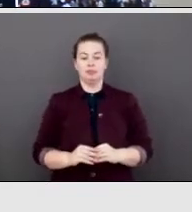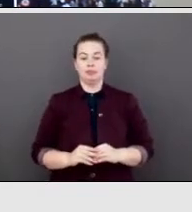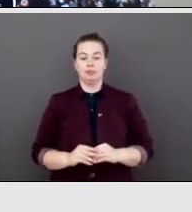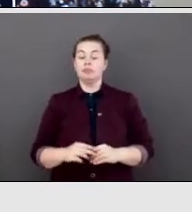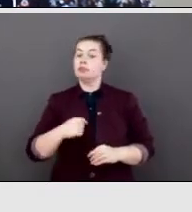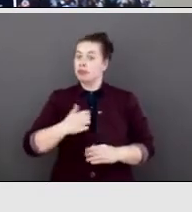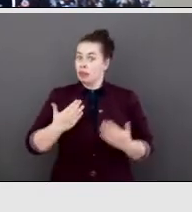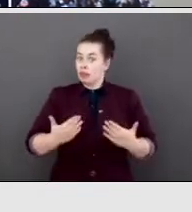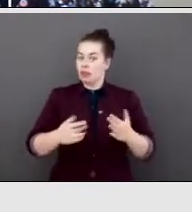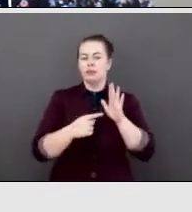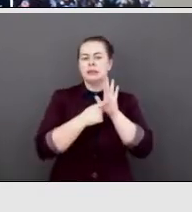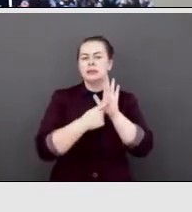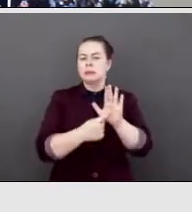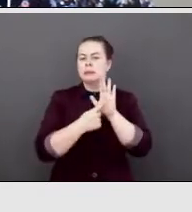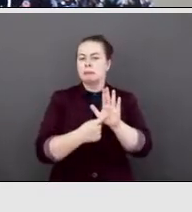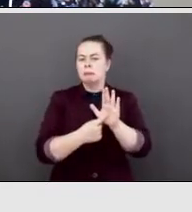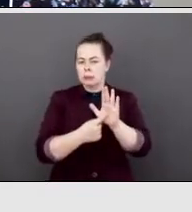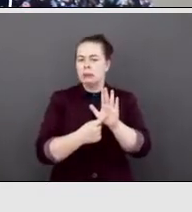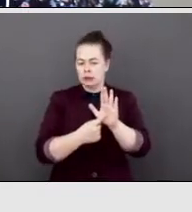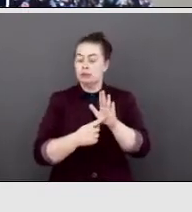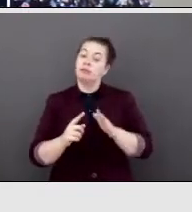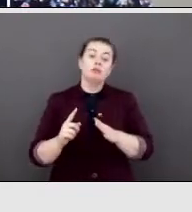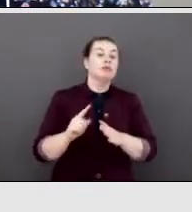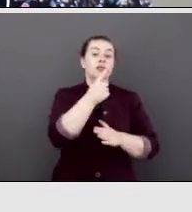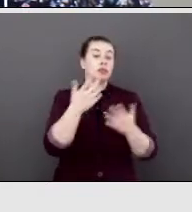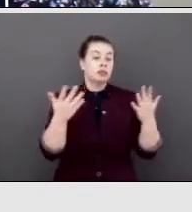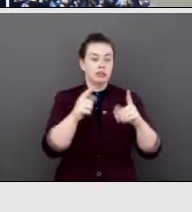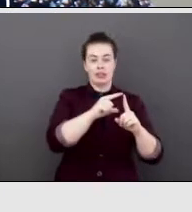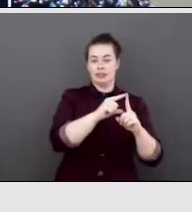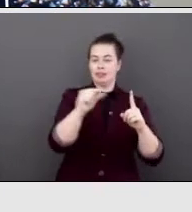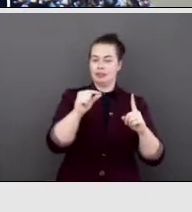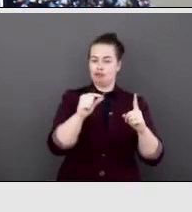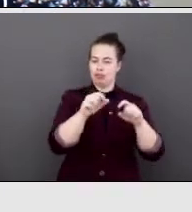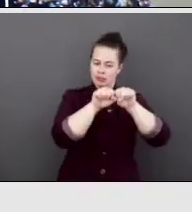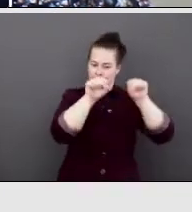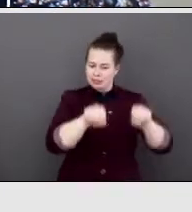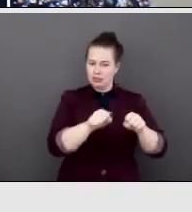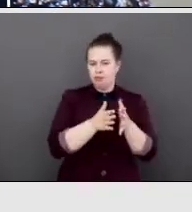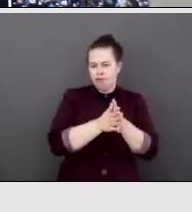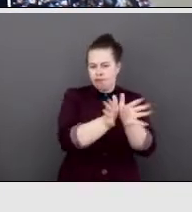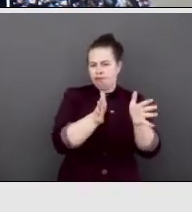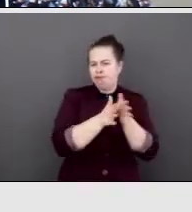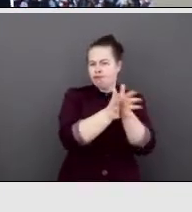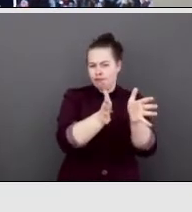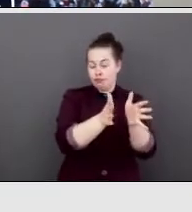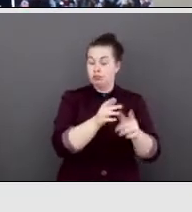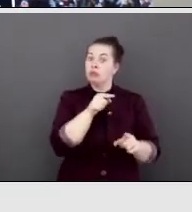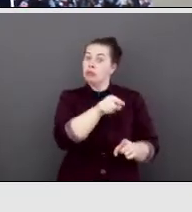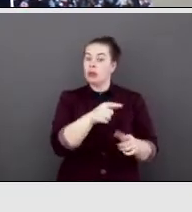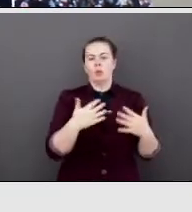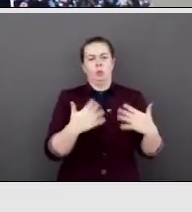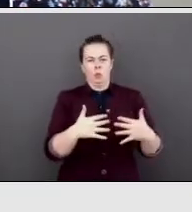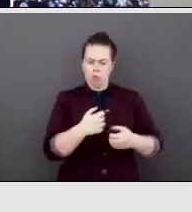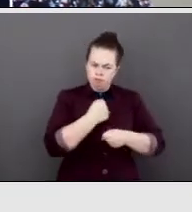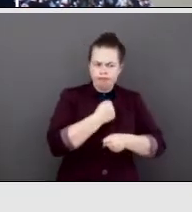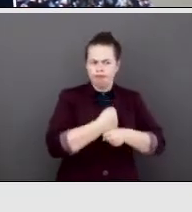I'd like to give two examples of the organization of health systems. One is an illustration of the Cypriot system. Cyprus has